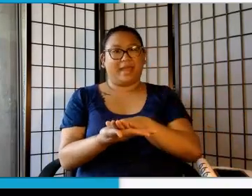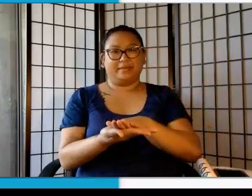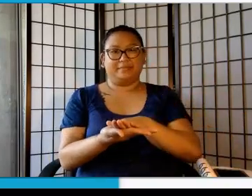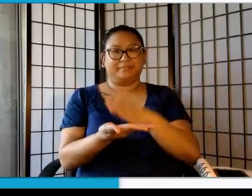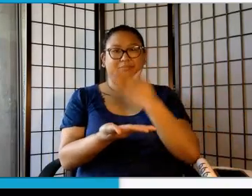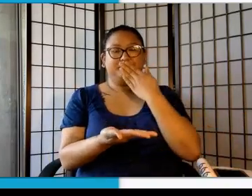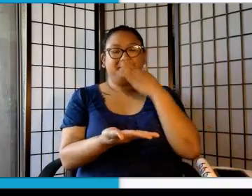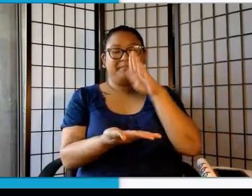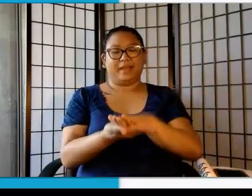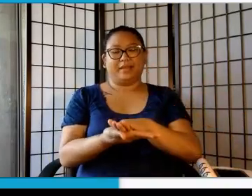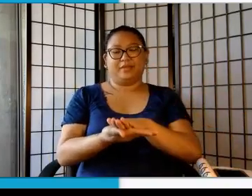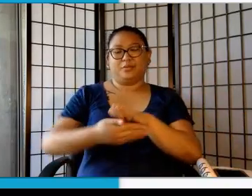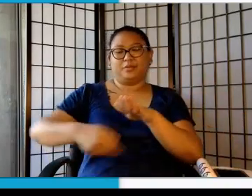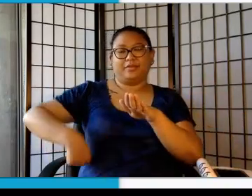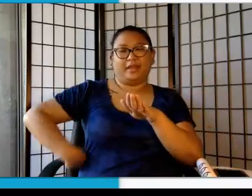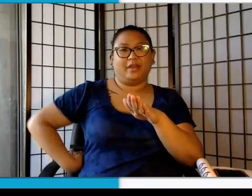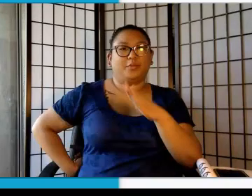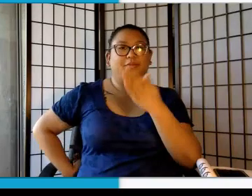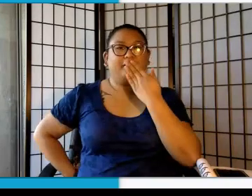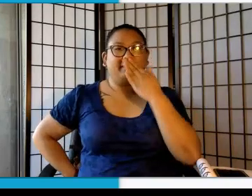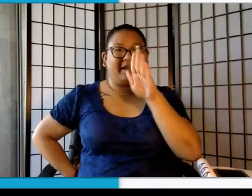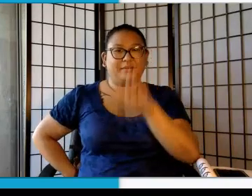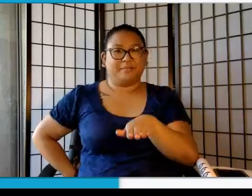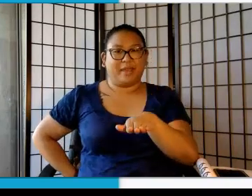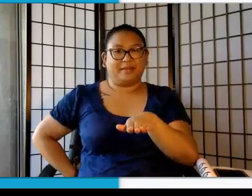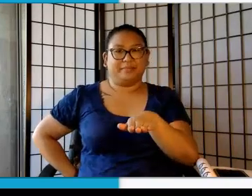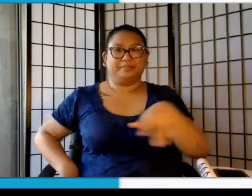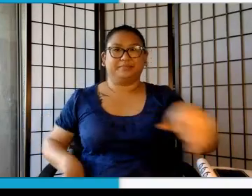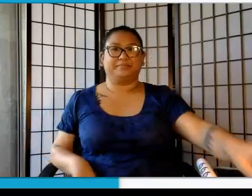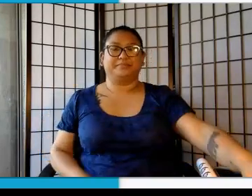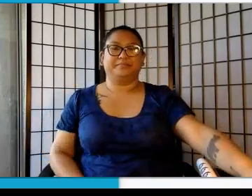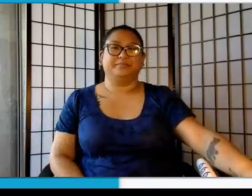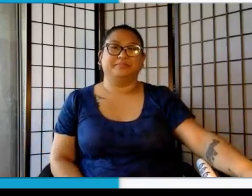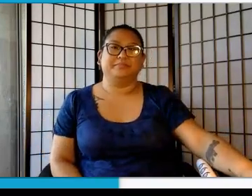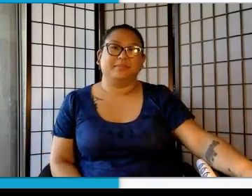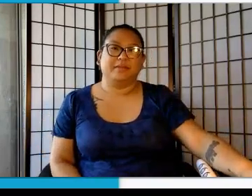Bad. Bad either with the hand or without the hand. Bad.